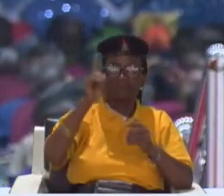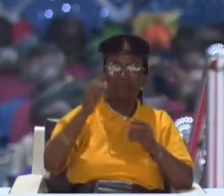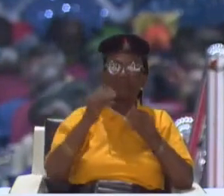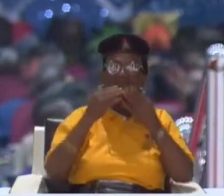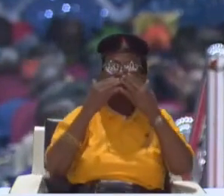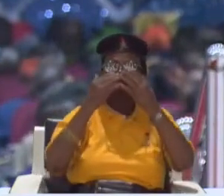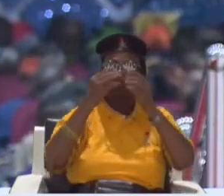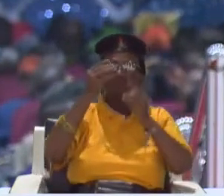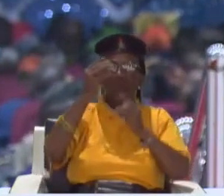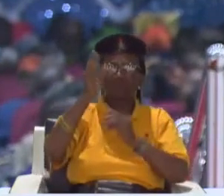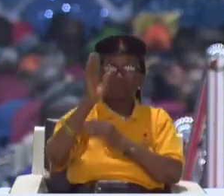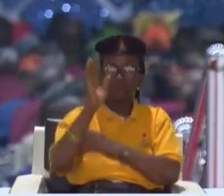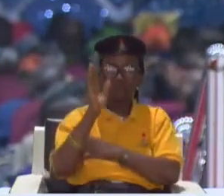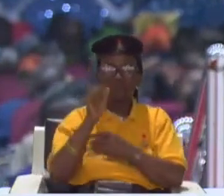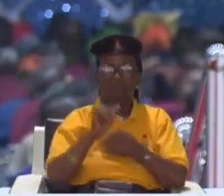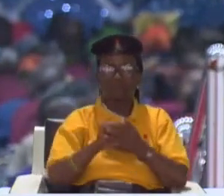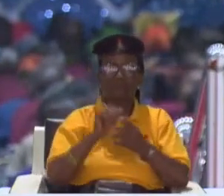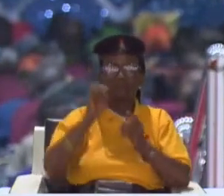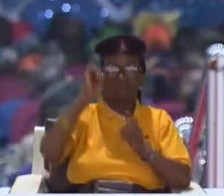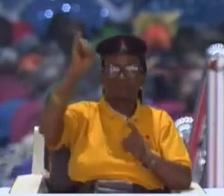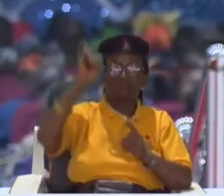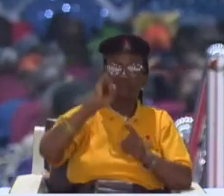Thank him that he's still on his